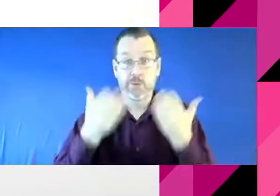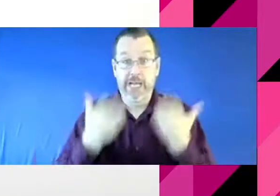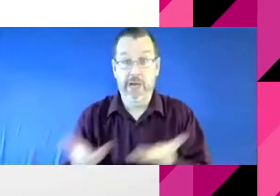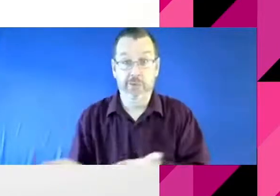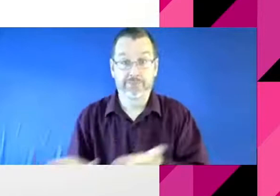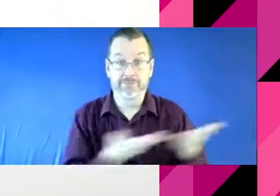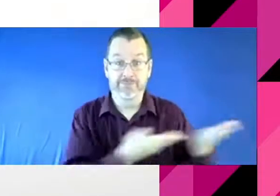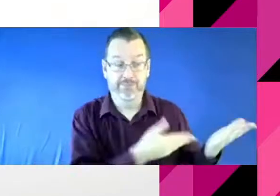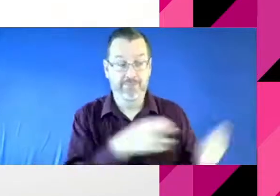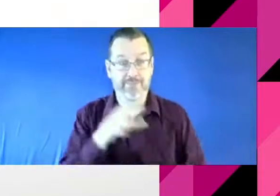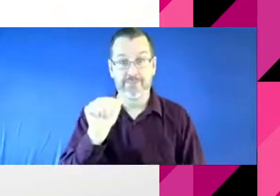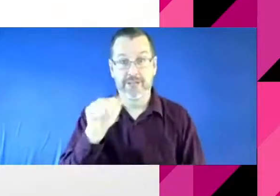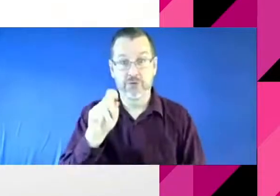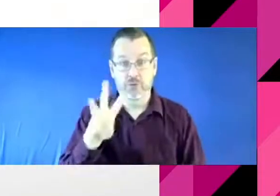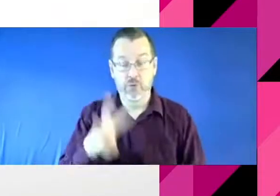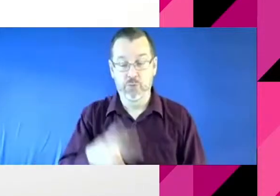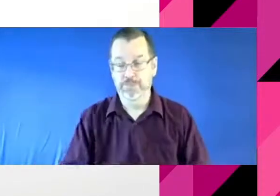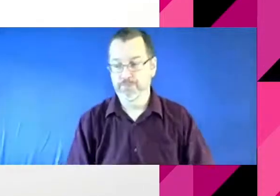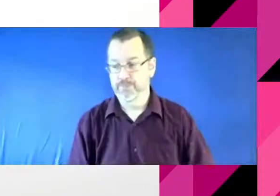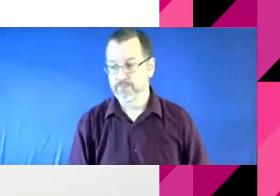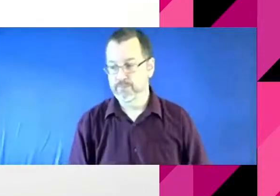yours.